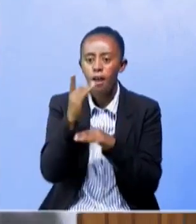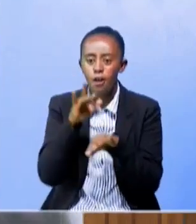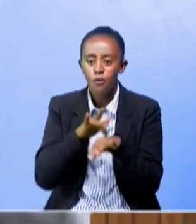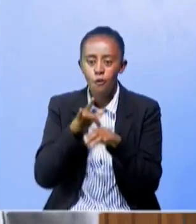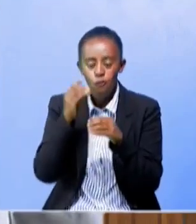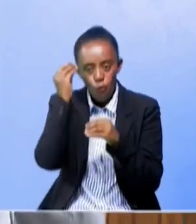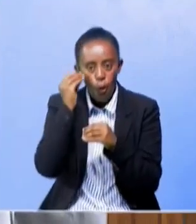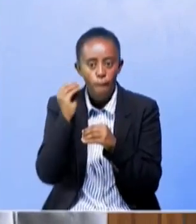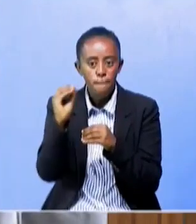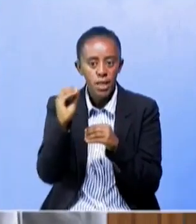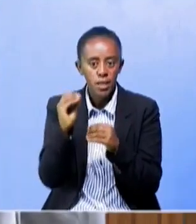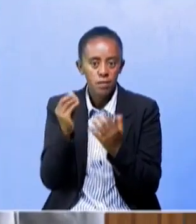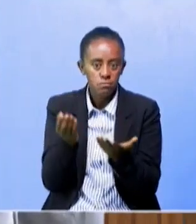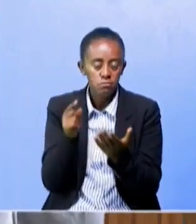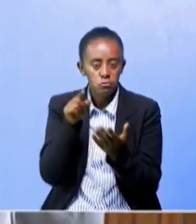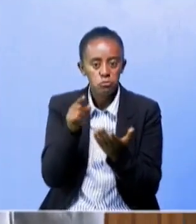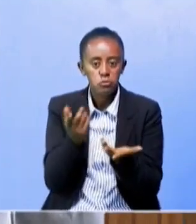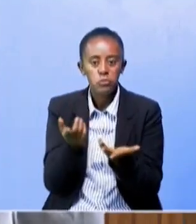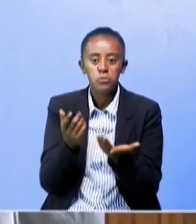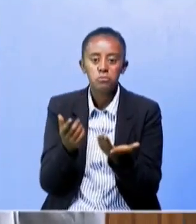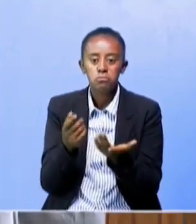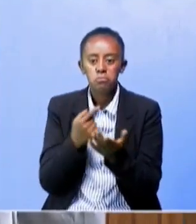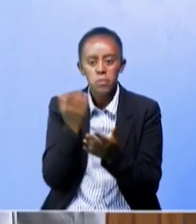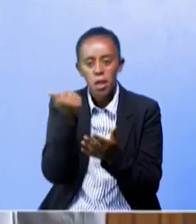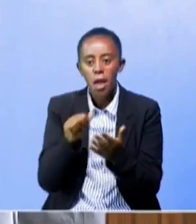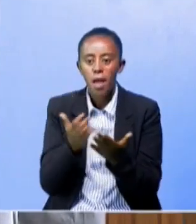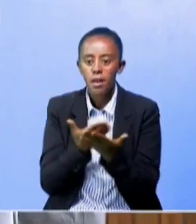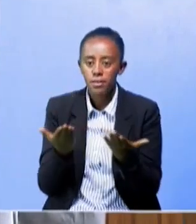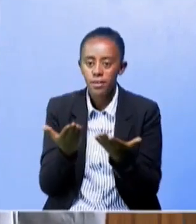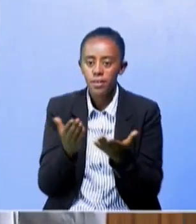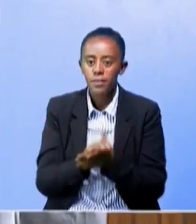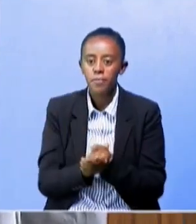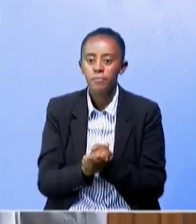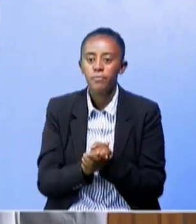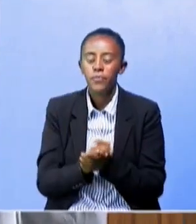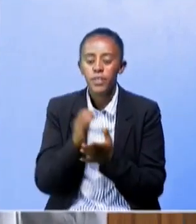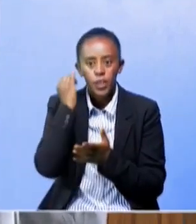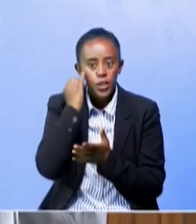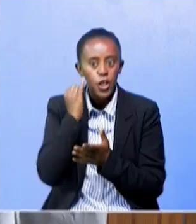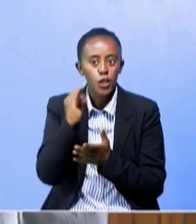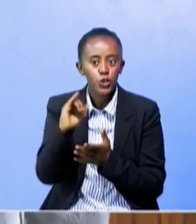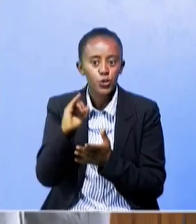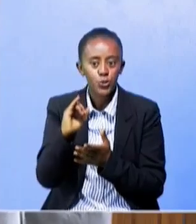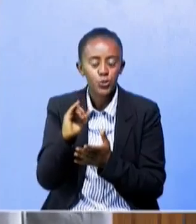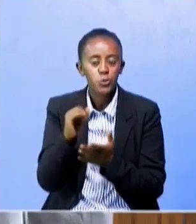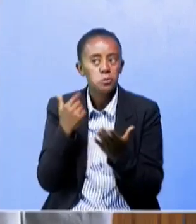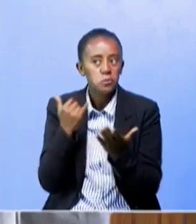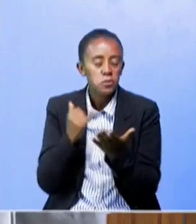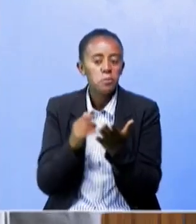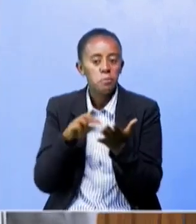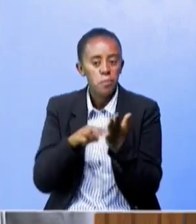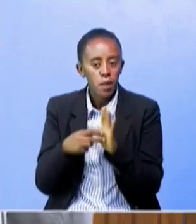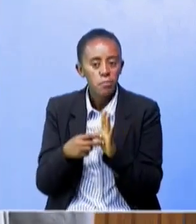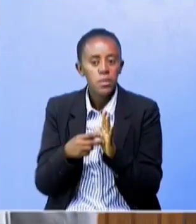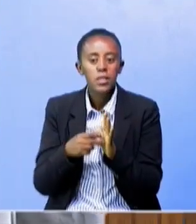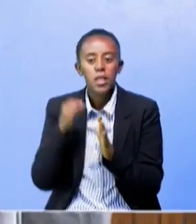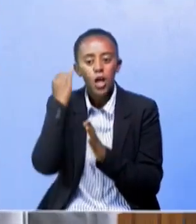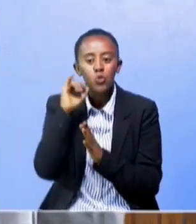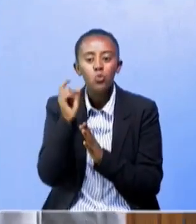opinion that you feel about anything, the issue. It's maybe the issue of